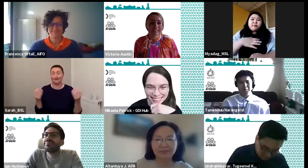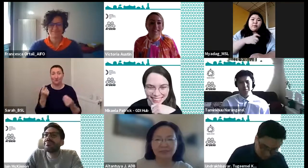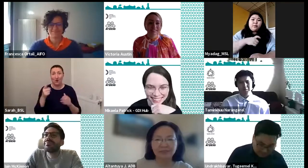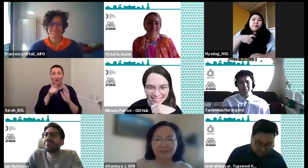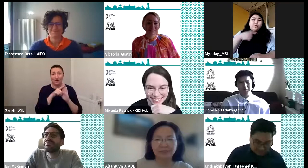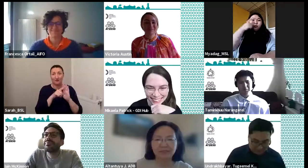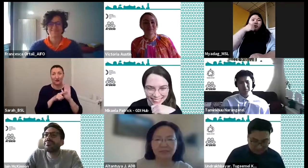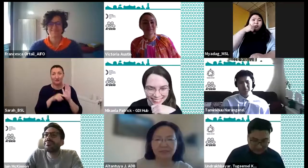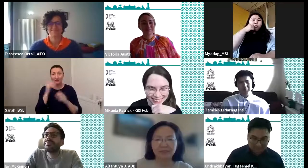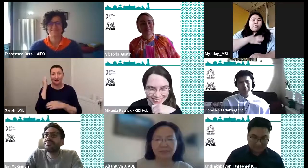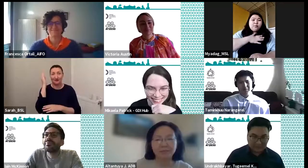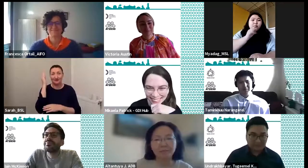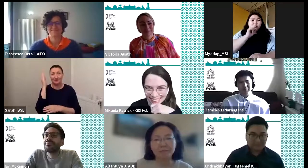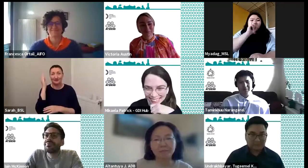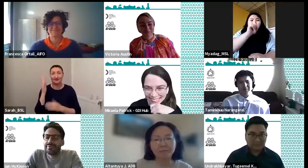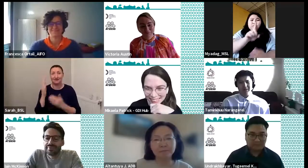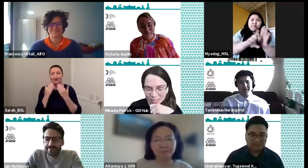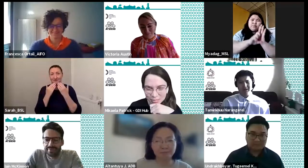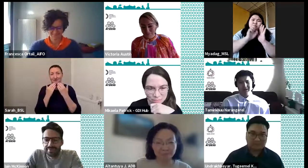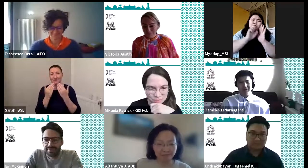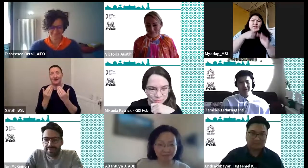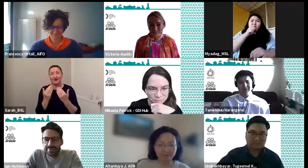Michaela.